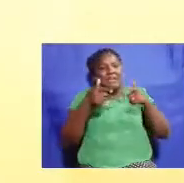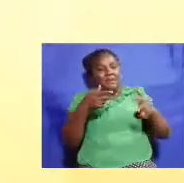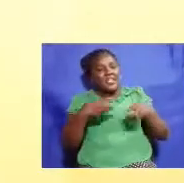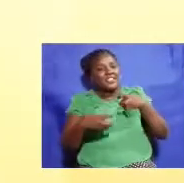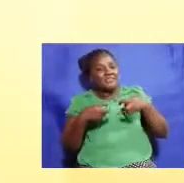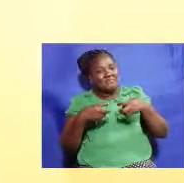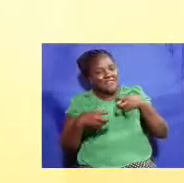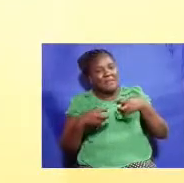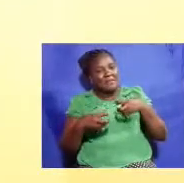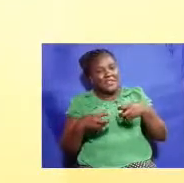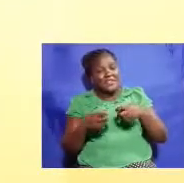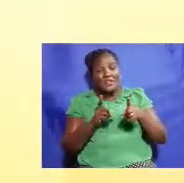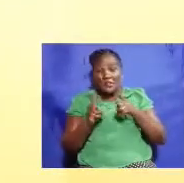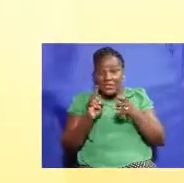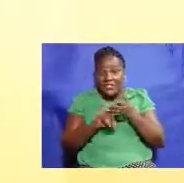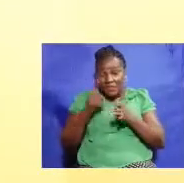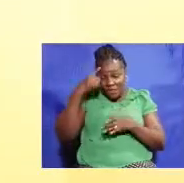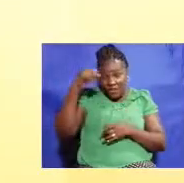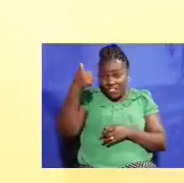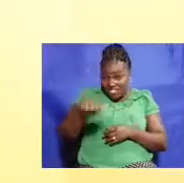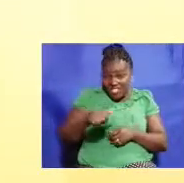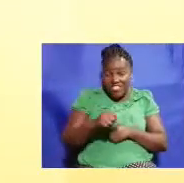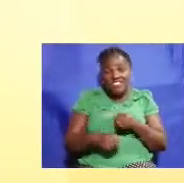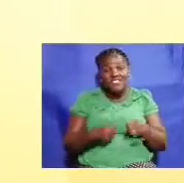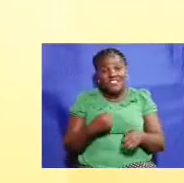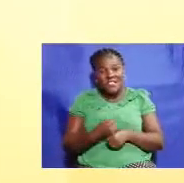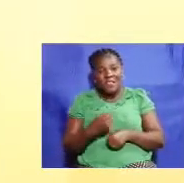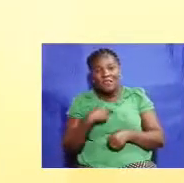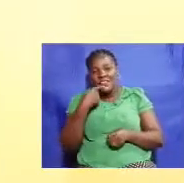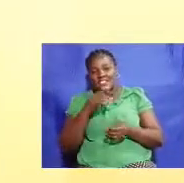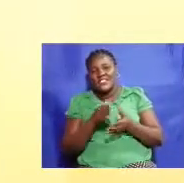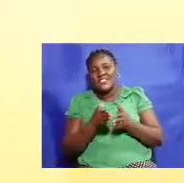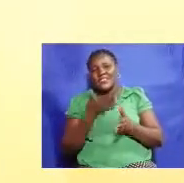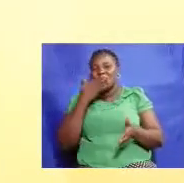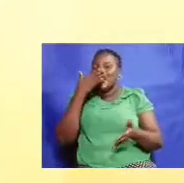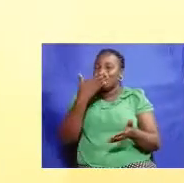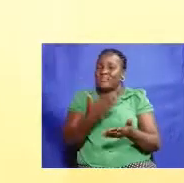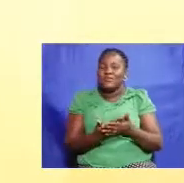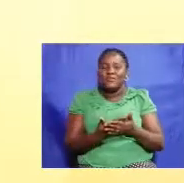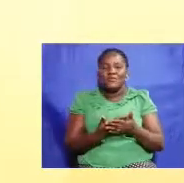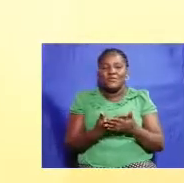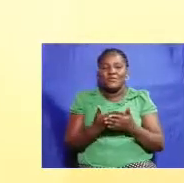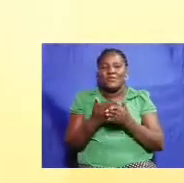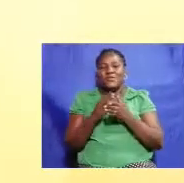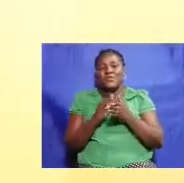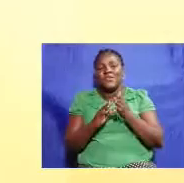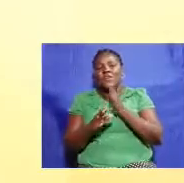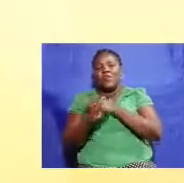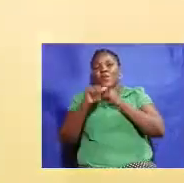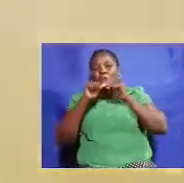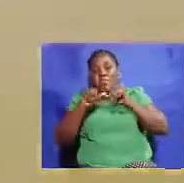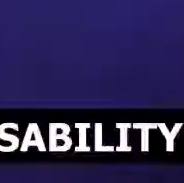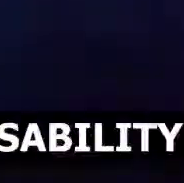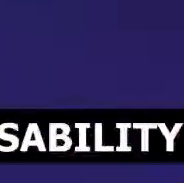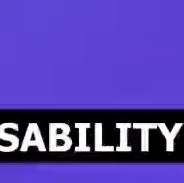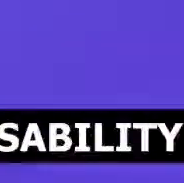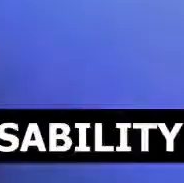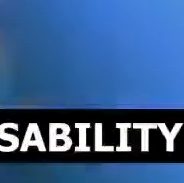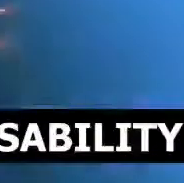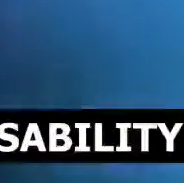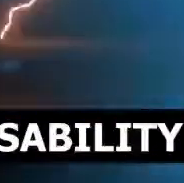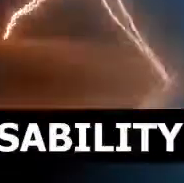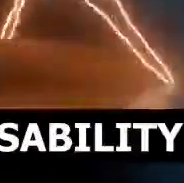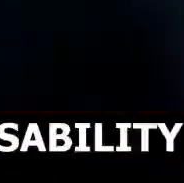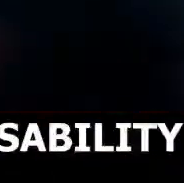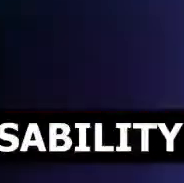issue. So to run this for 10 years, I just want to say well done and God bless you, but keep it up.